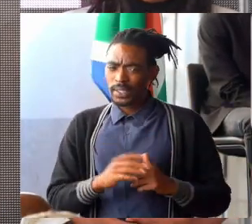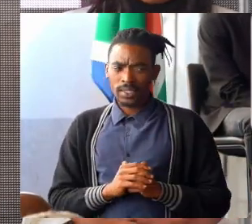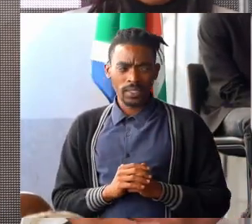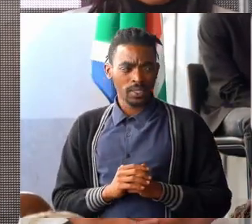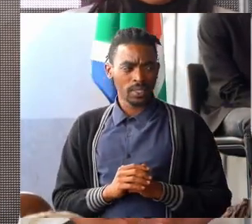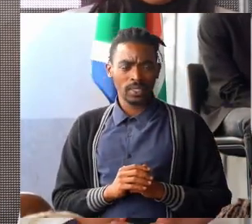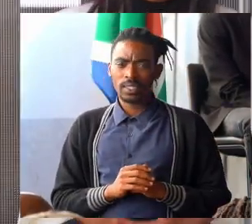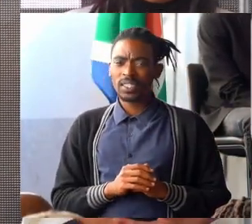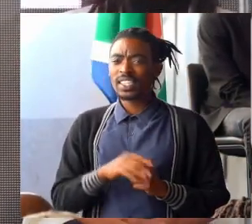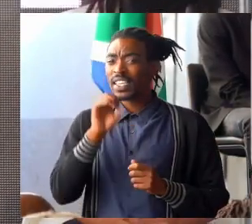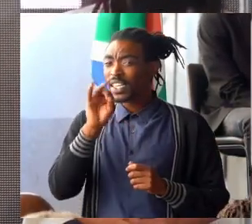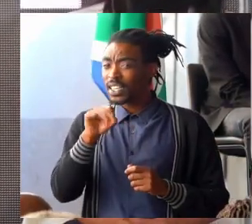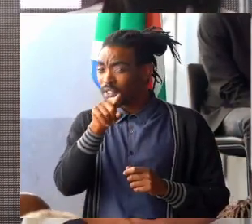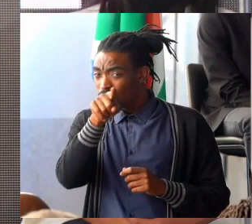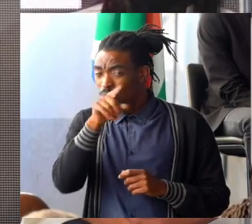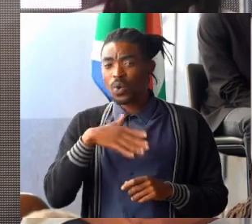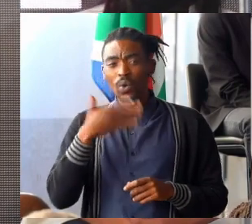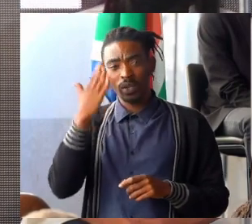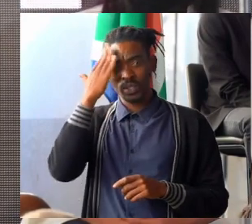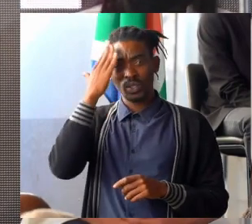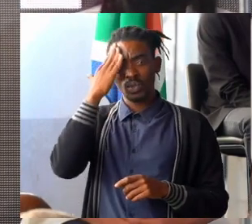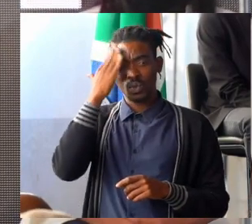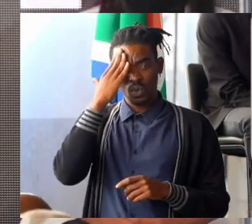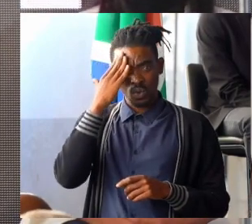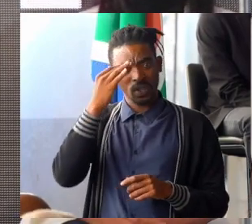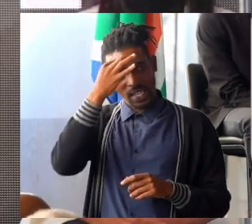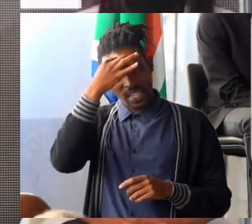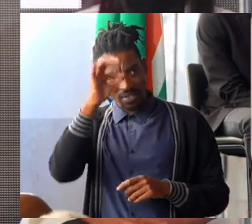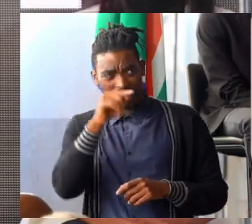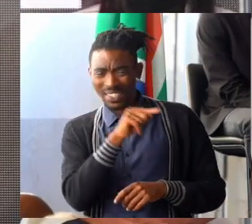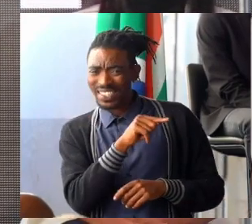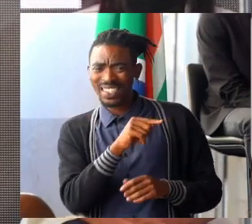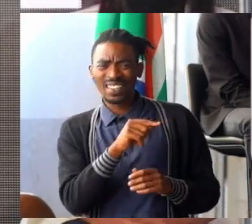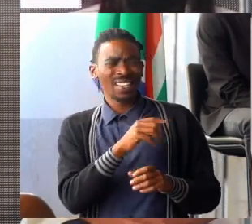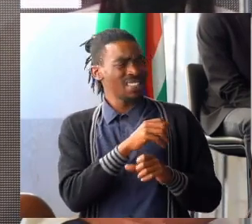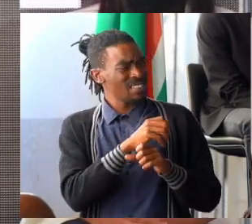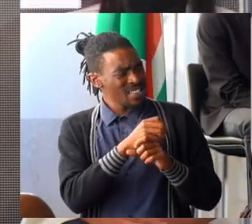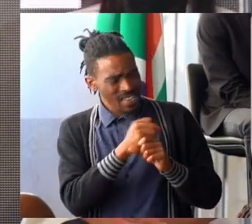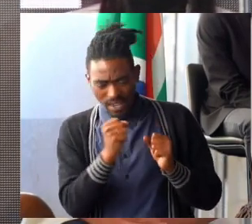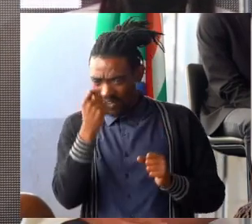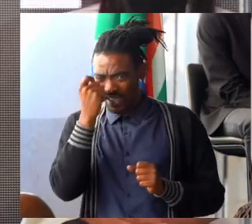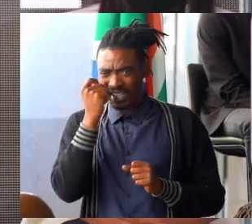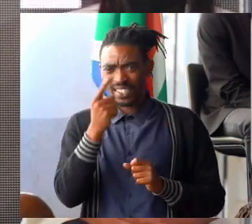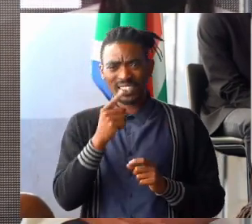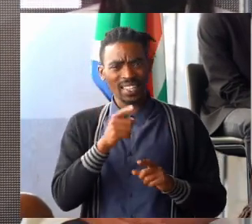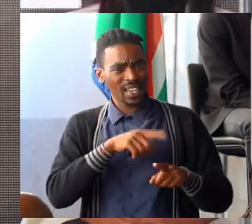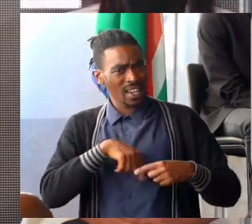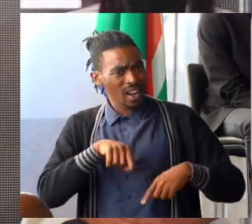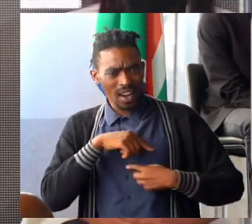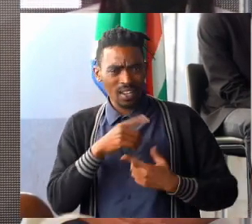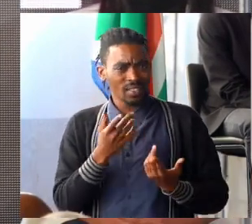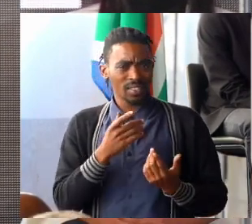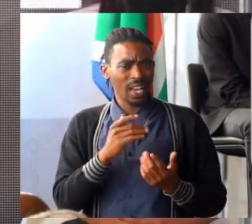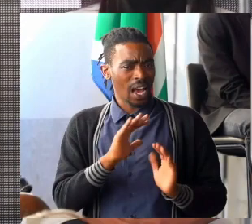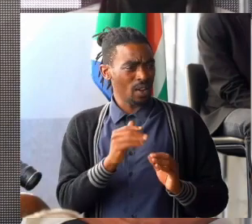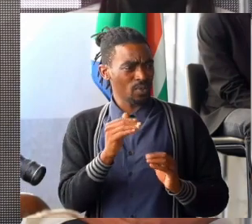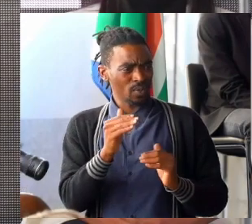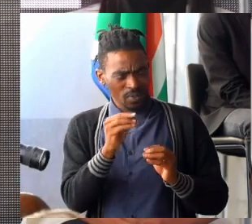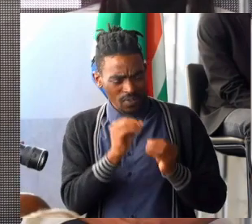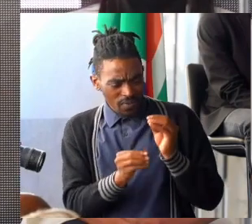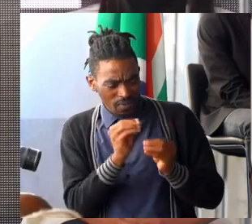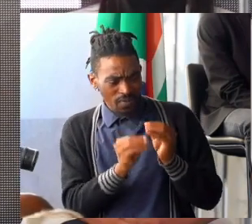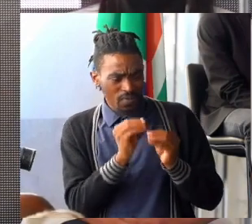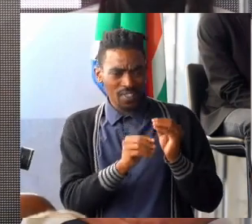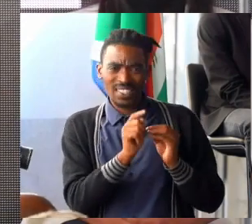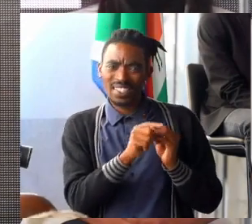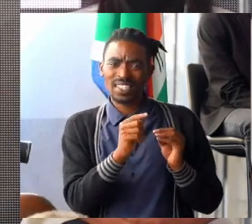you want to know how this government no longer even understands how to reshape the state and distribute resources, go